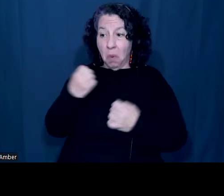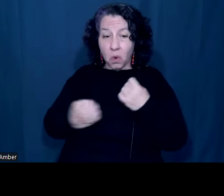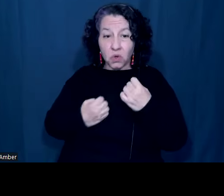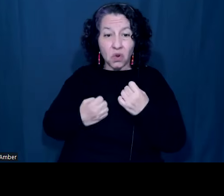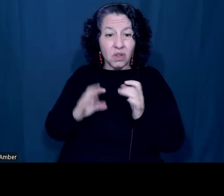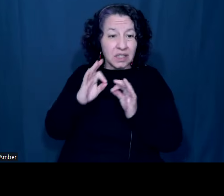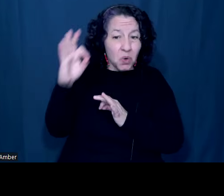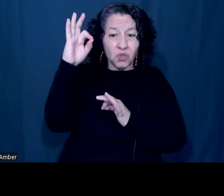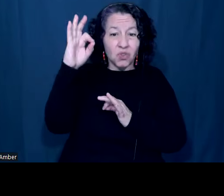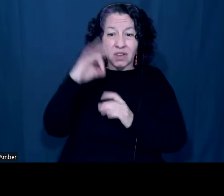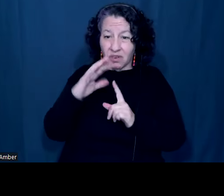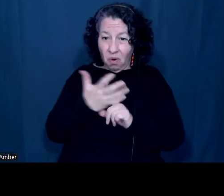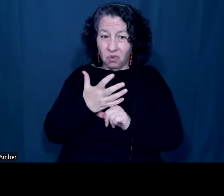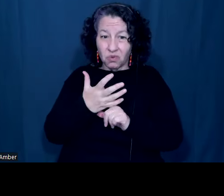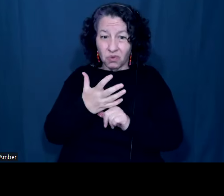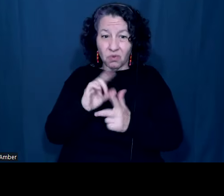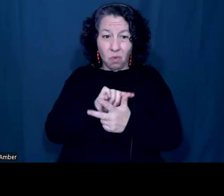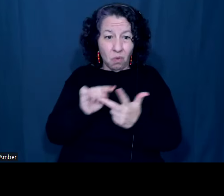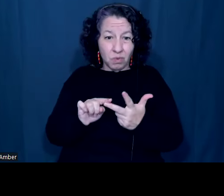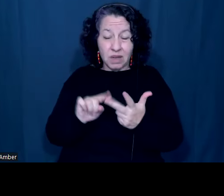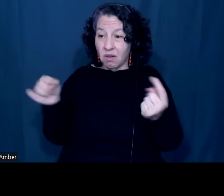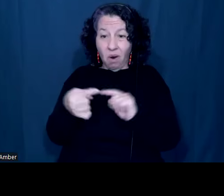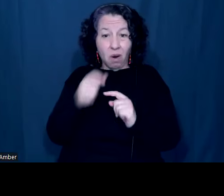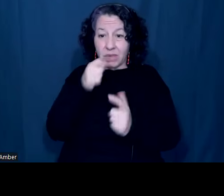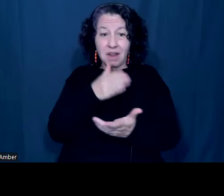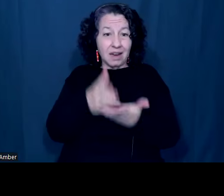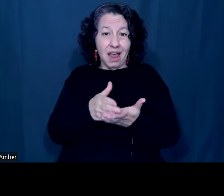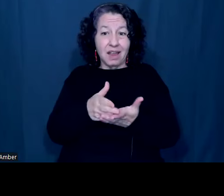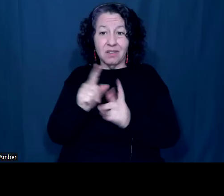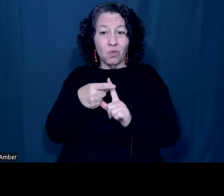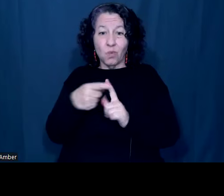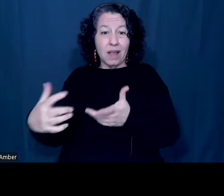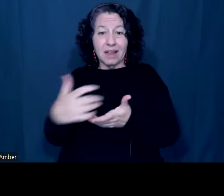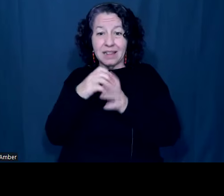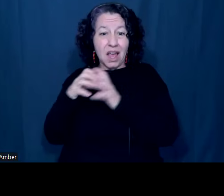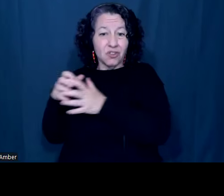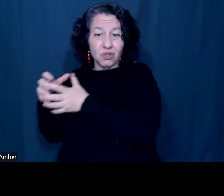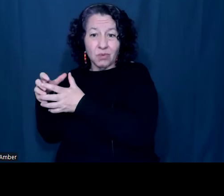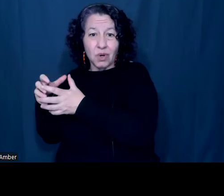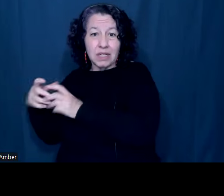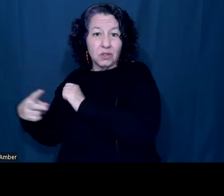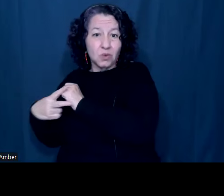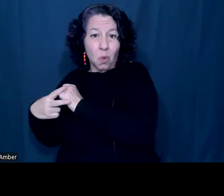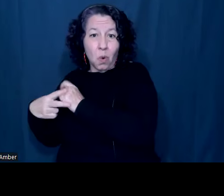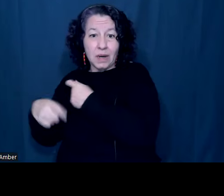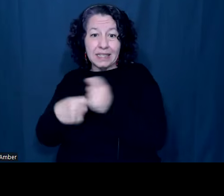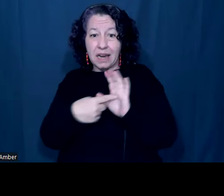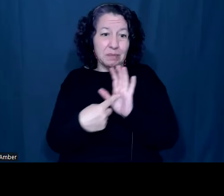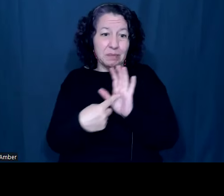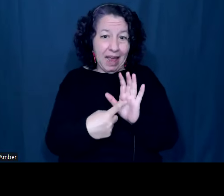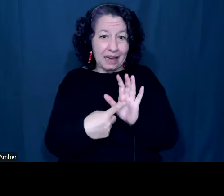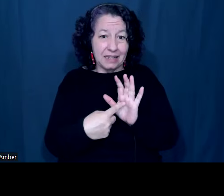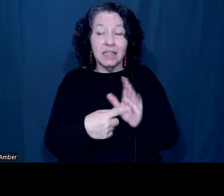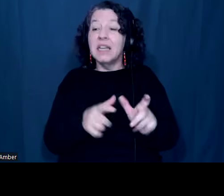culturally. That harm did not end when collections were placed in storage. It continues